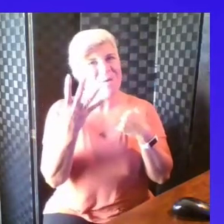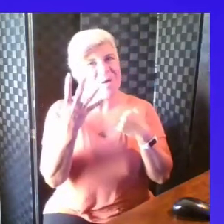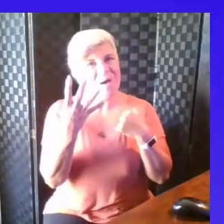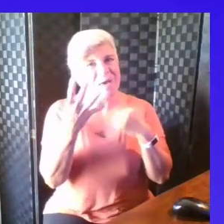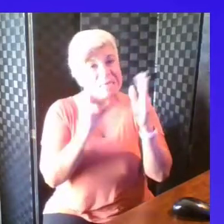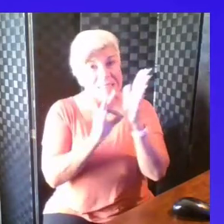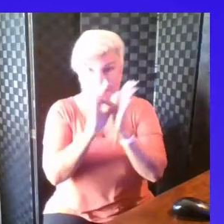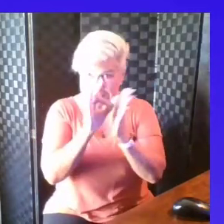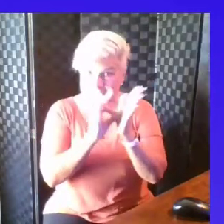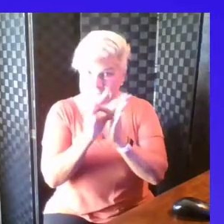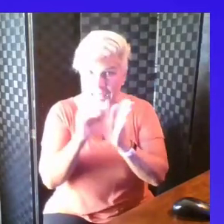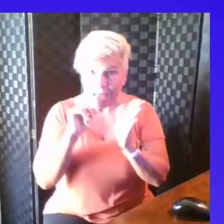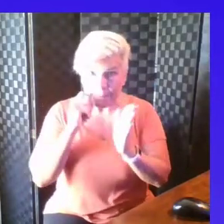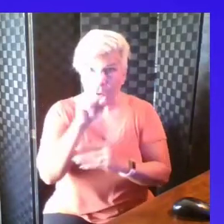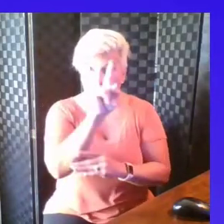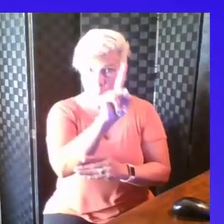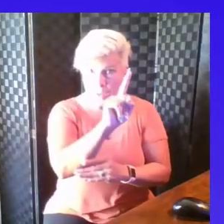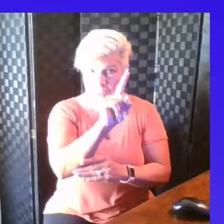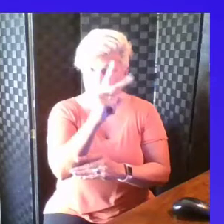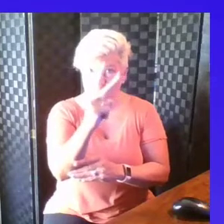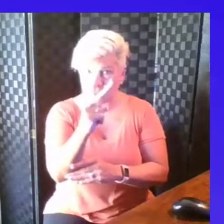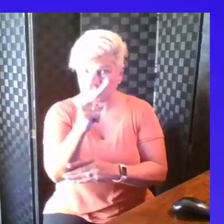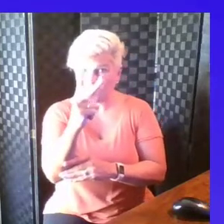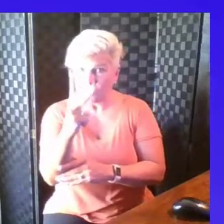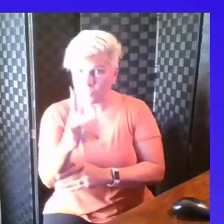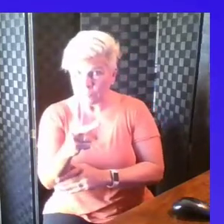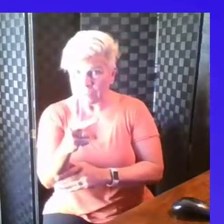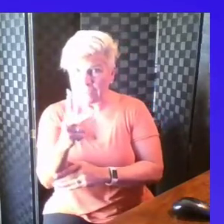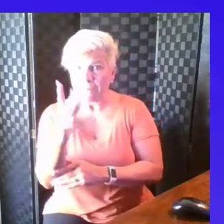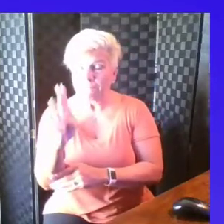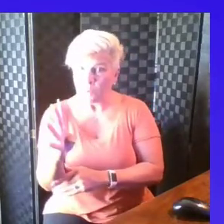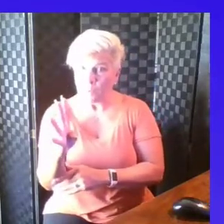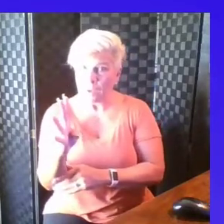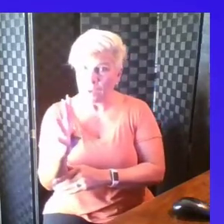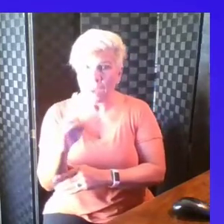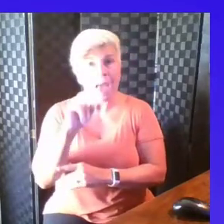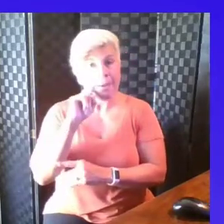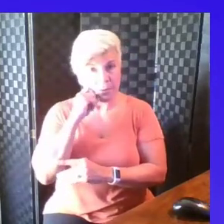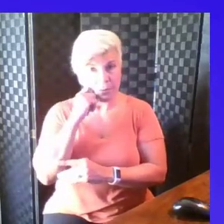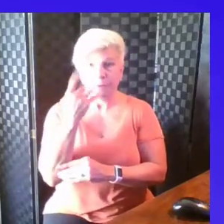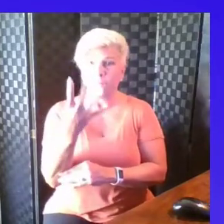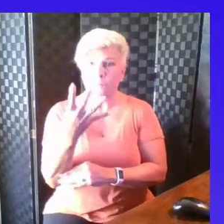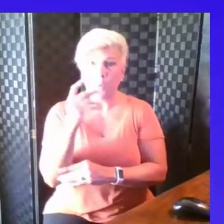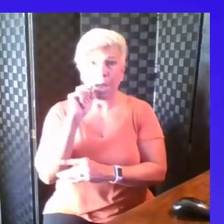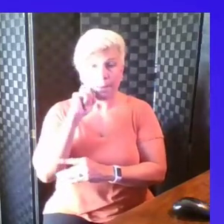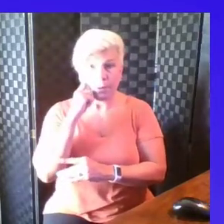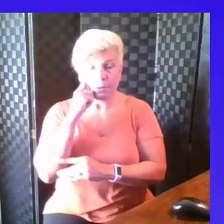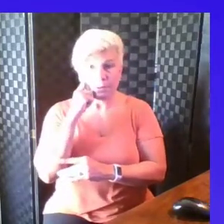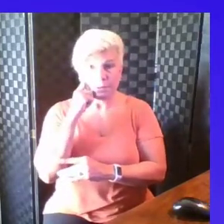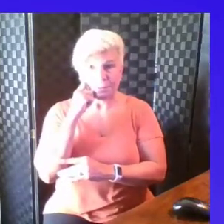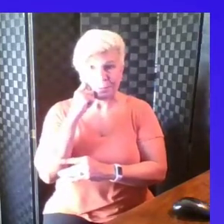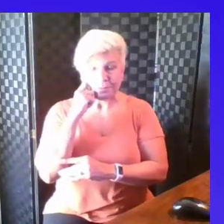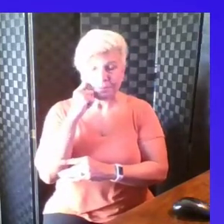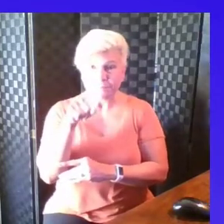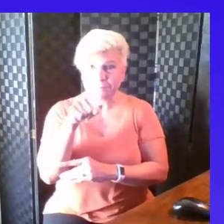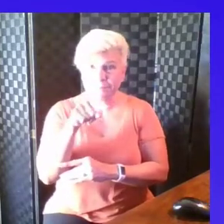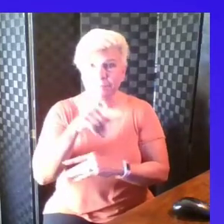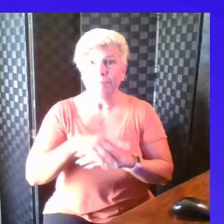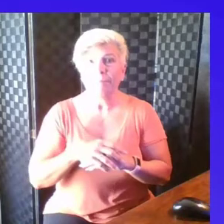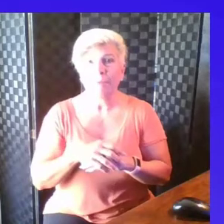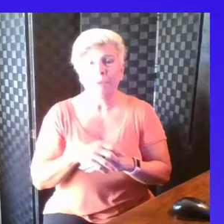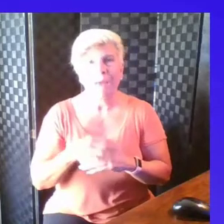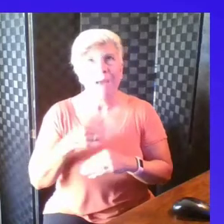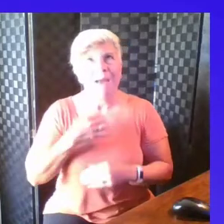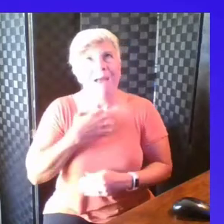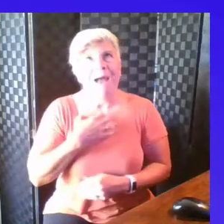these apples, I have 1, 2, 3, 4 apples. We have 4 apples on the table. I am